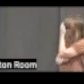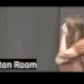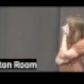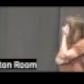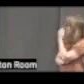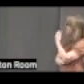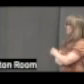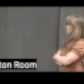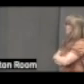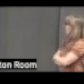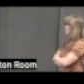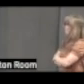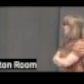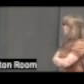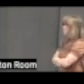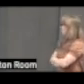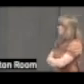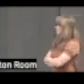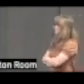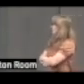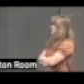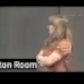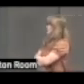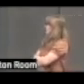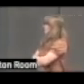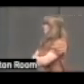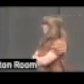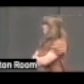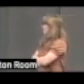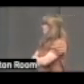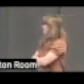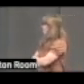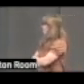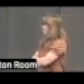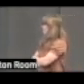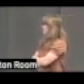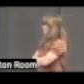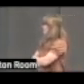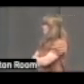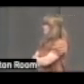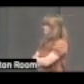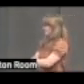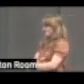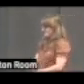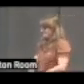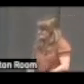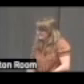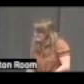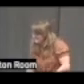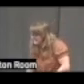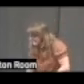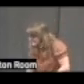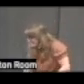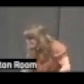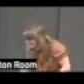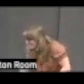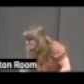Is it rolling it? I can't even see about the first of it. There we go.